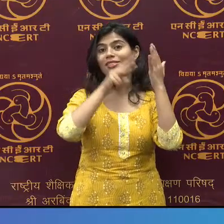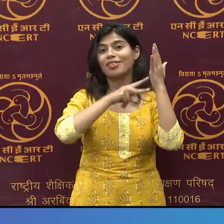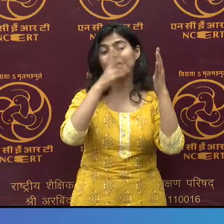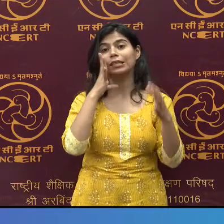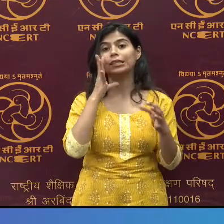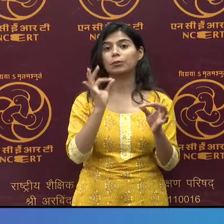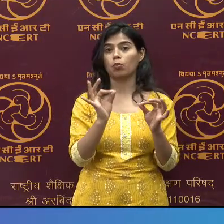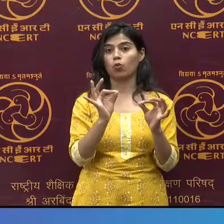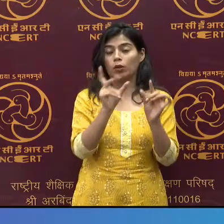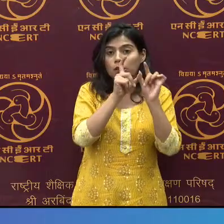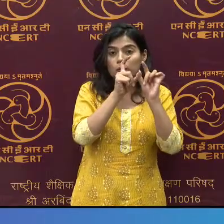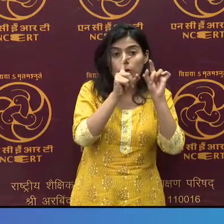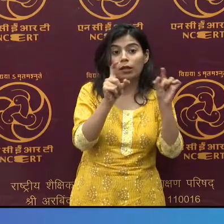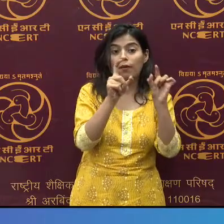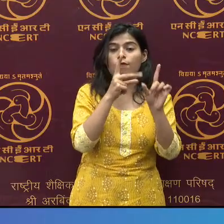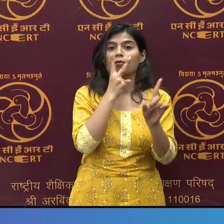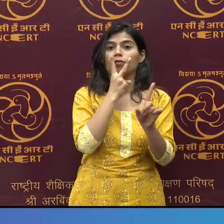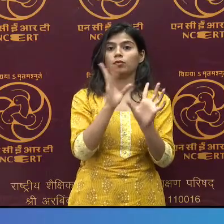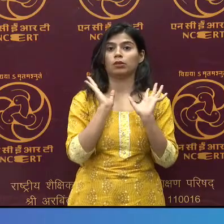if the question was